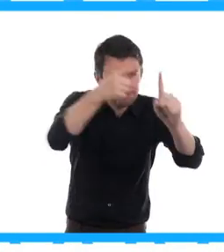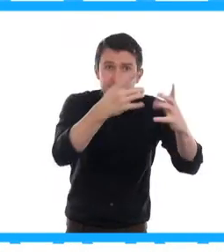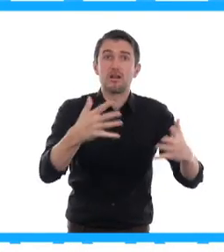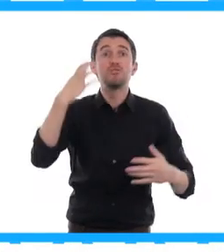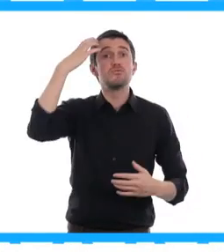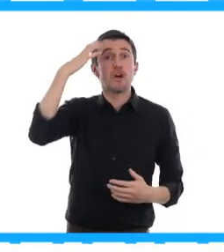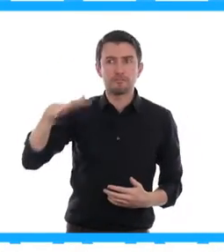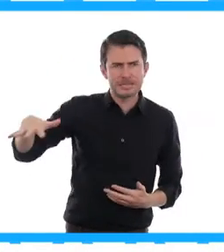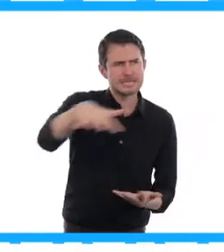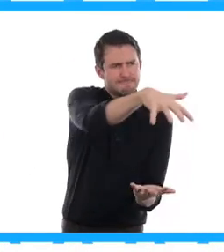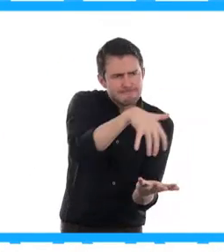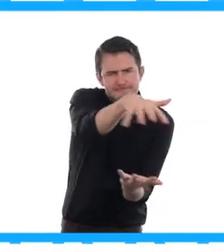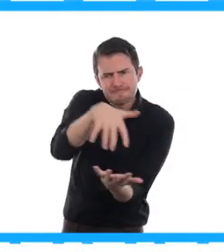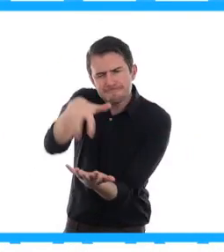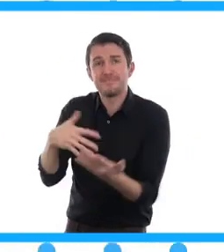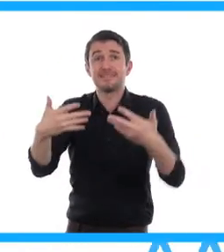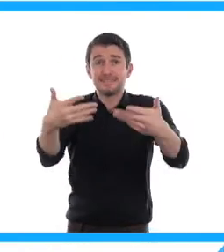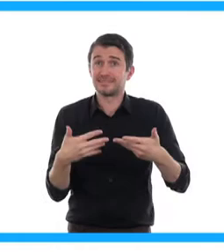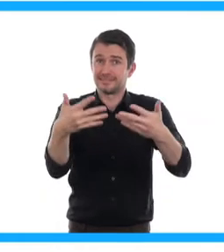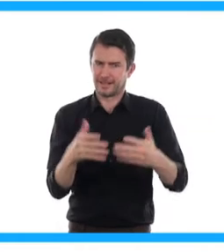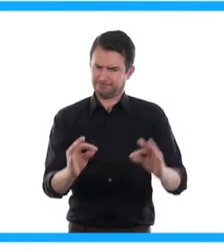to ensure that no one is left behind.